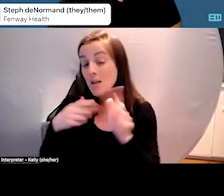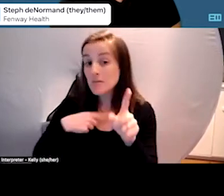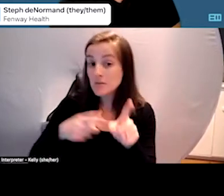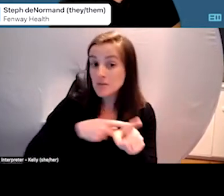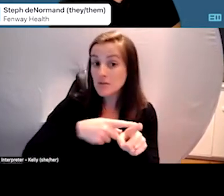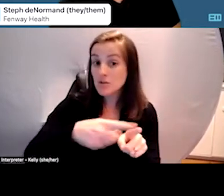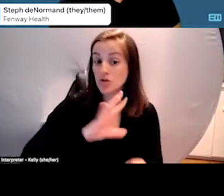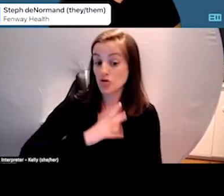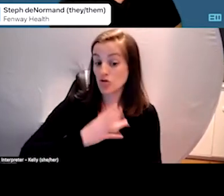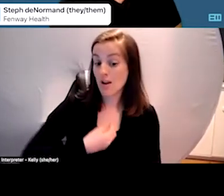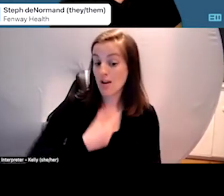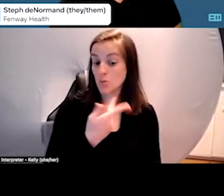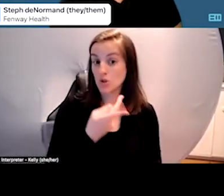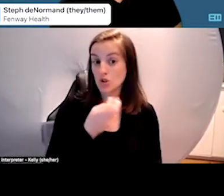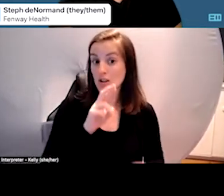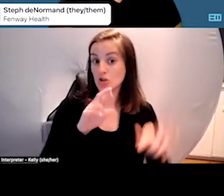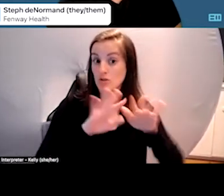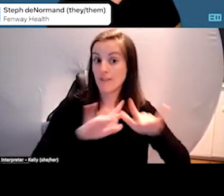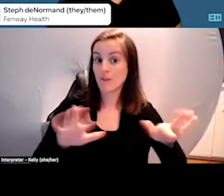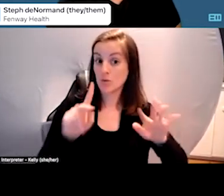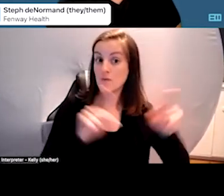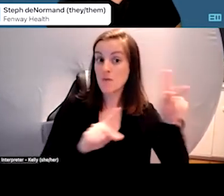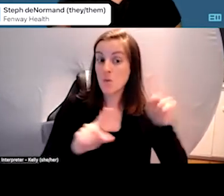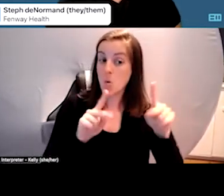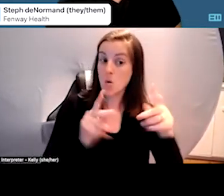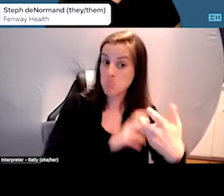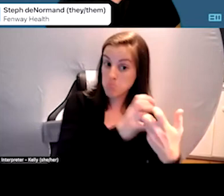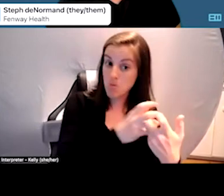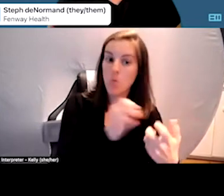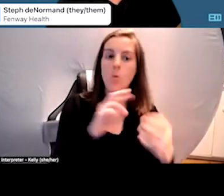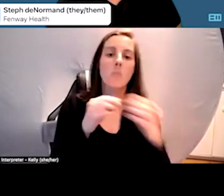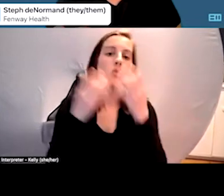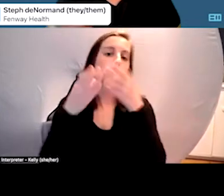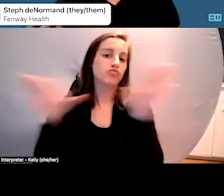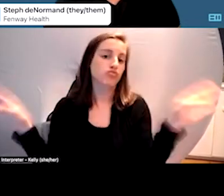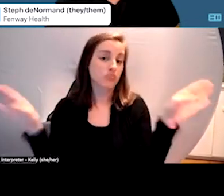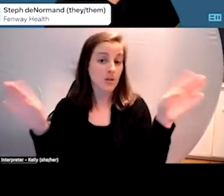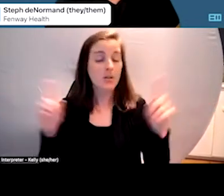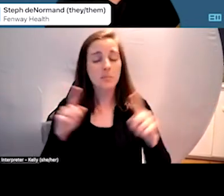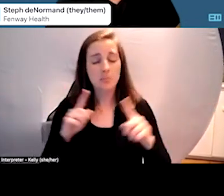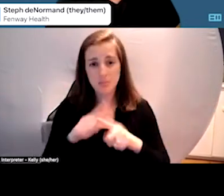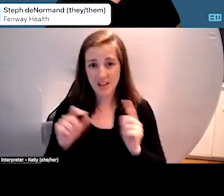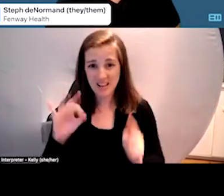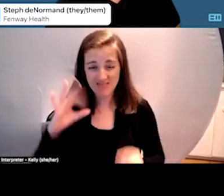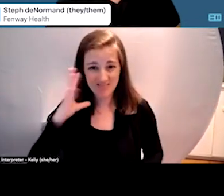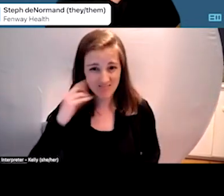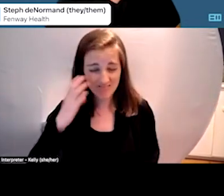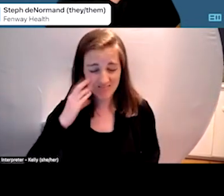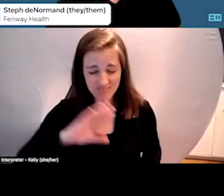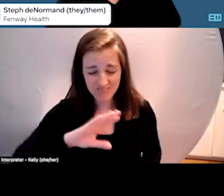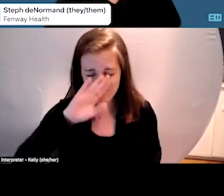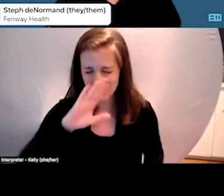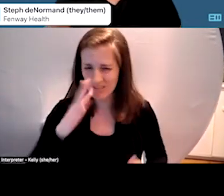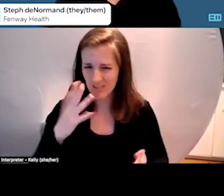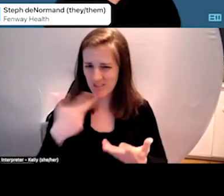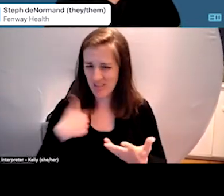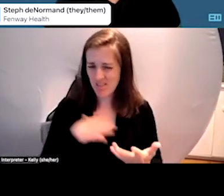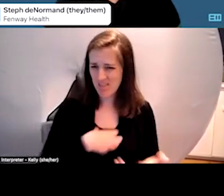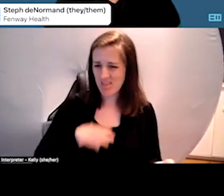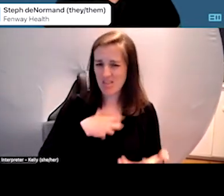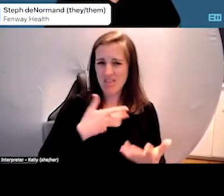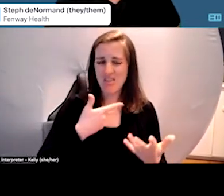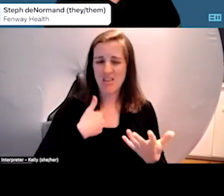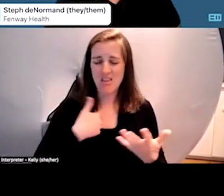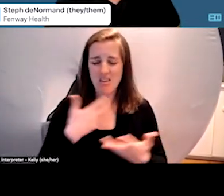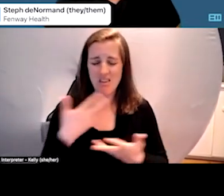a little bit broader, but either way can also be a great way to report an experience. Where different people are going